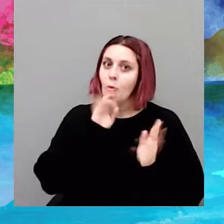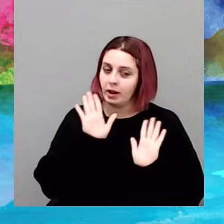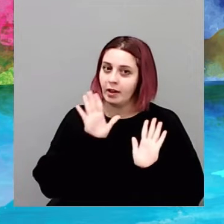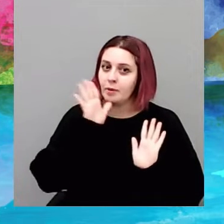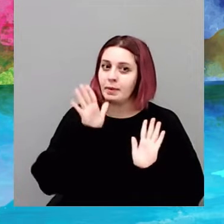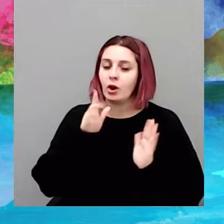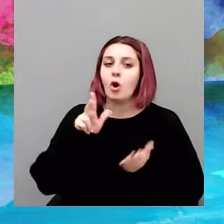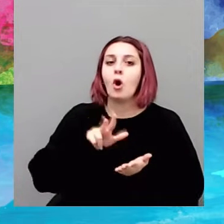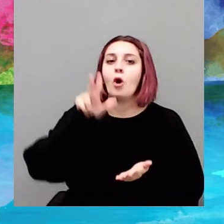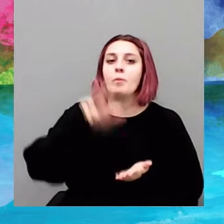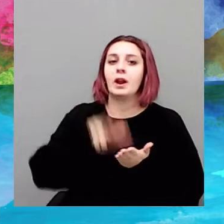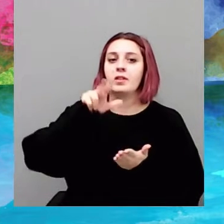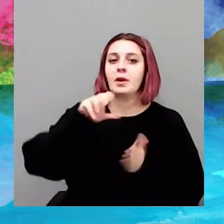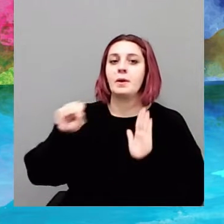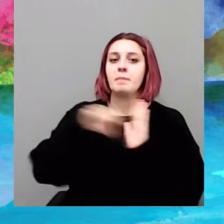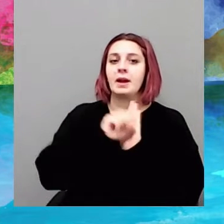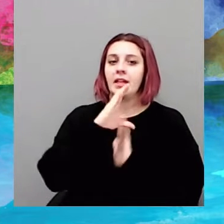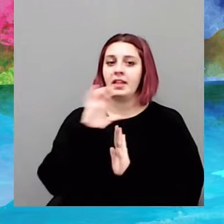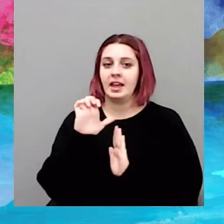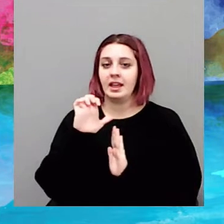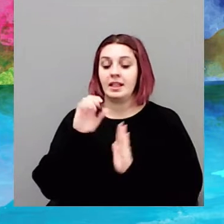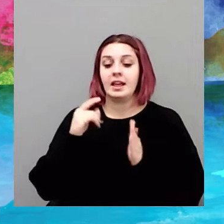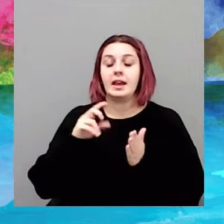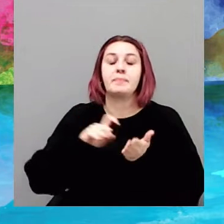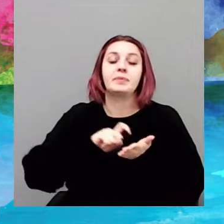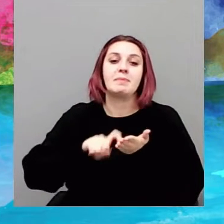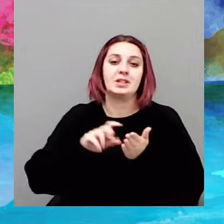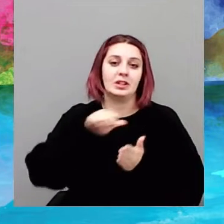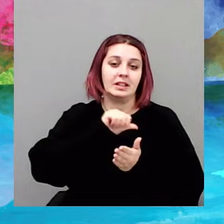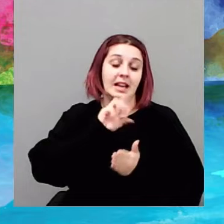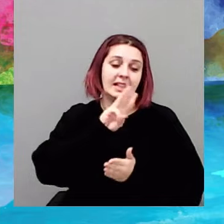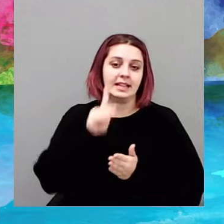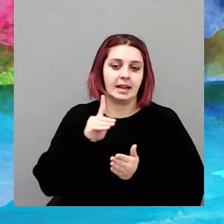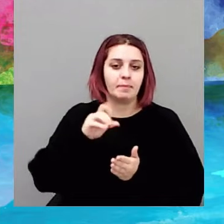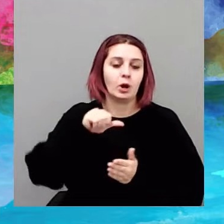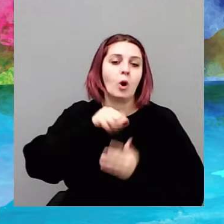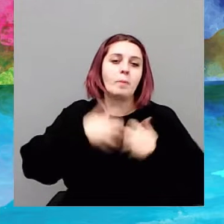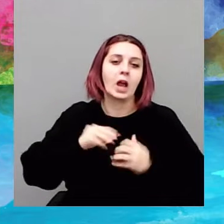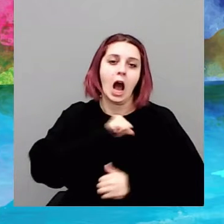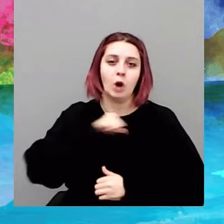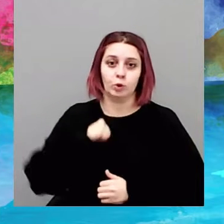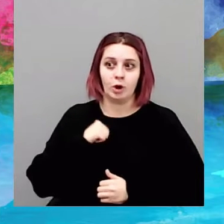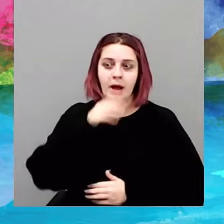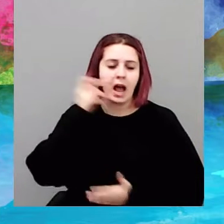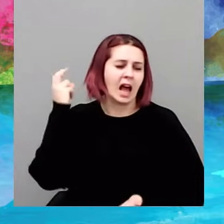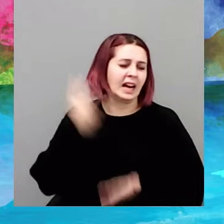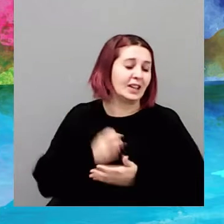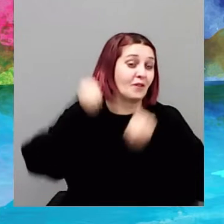quite difficult, but the standardization for the CE brand mark.